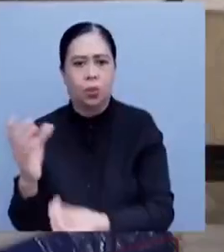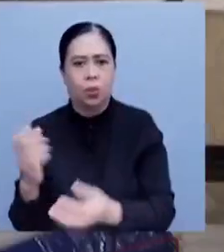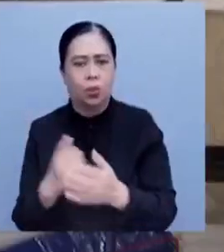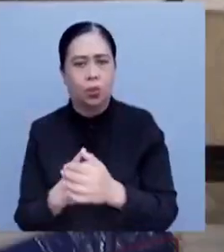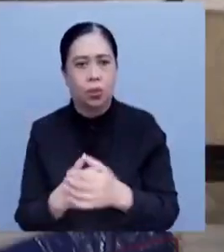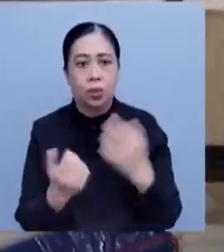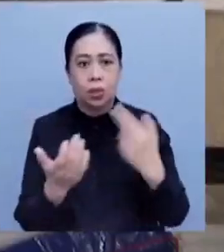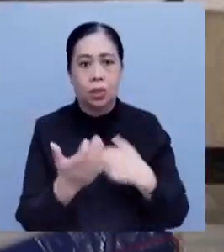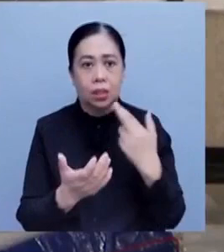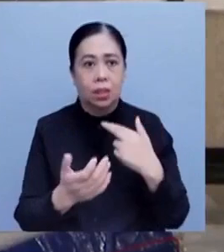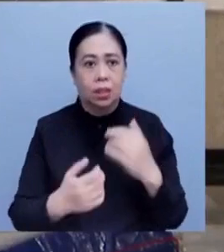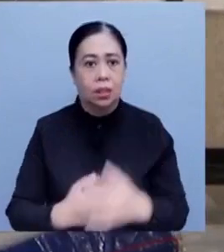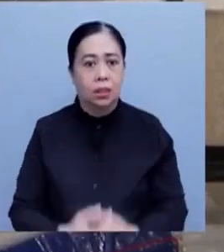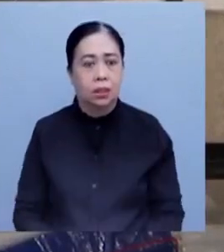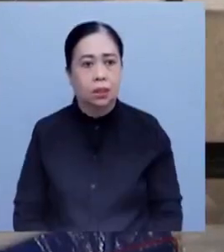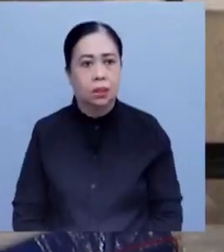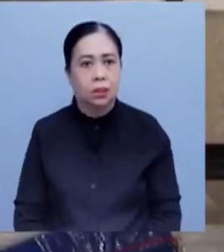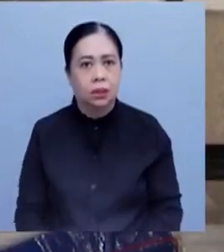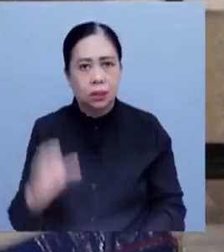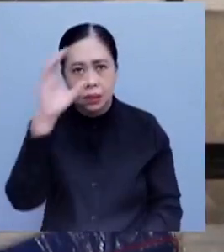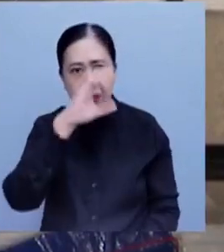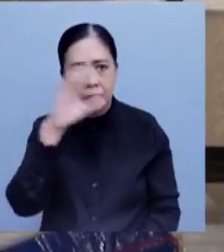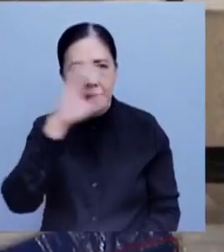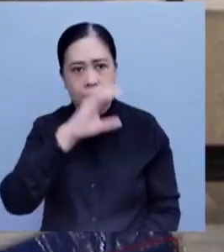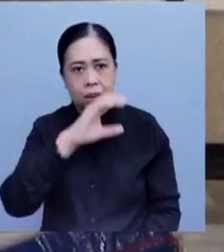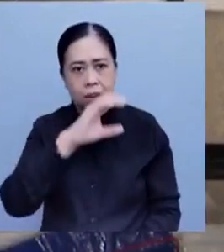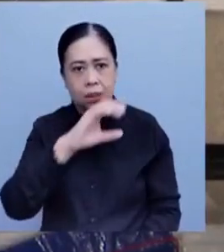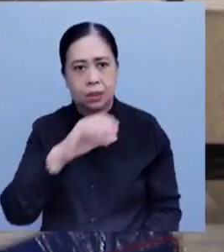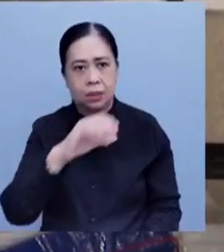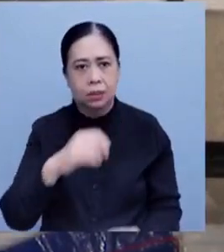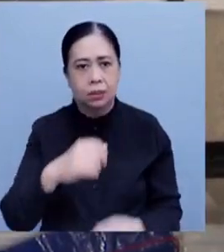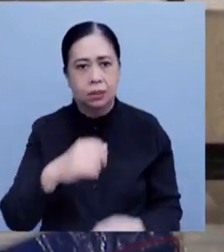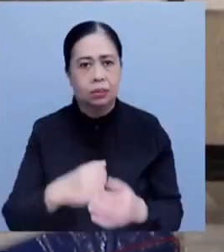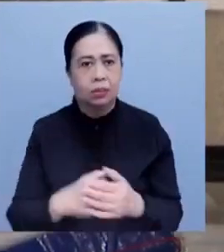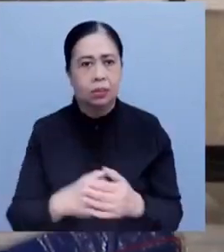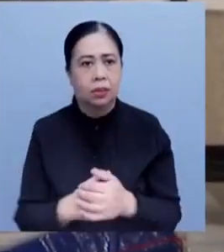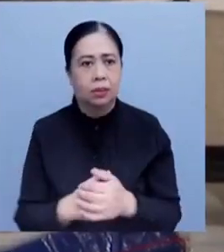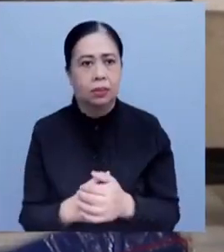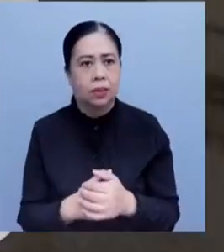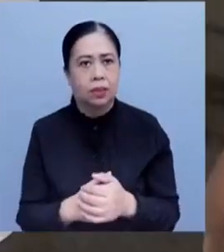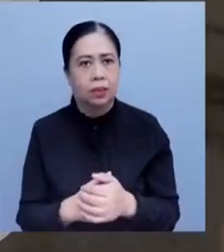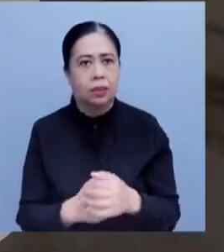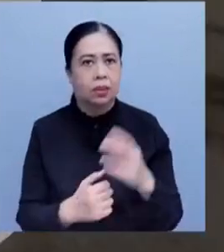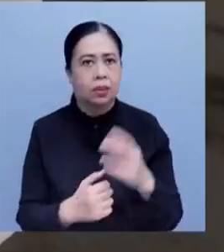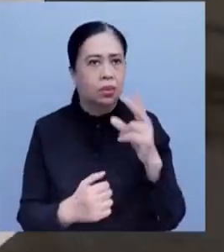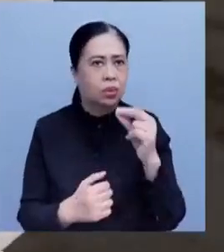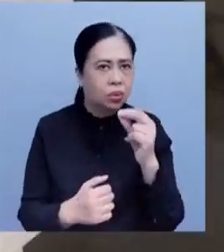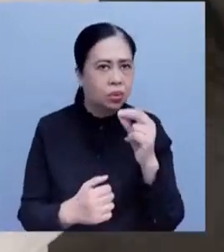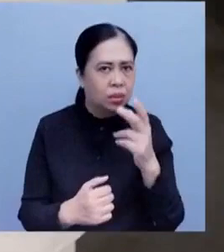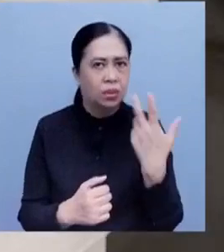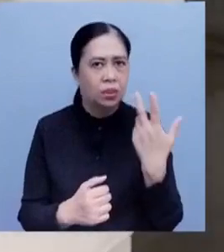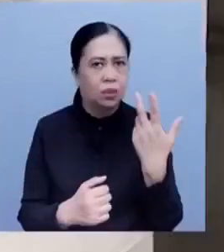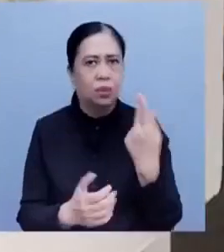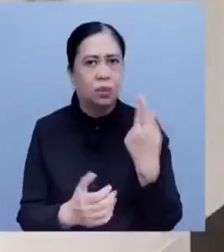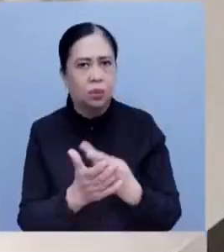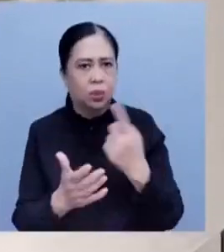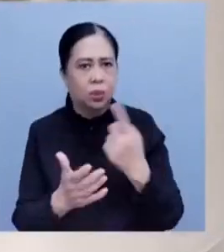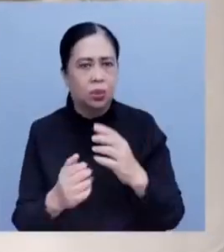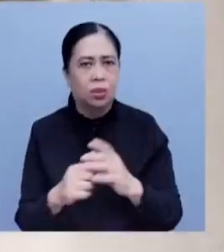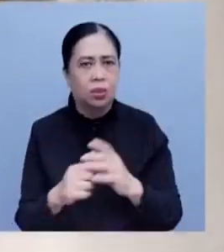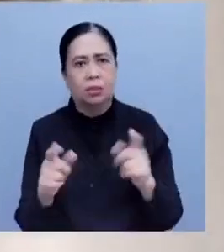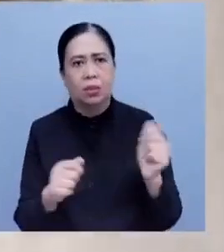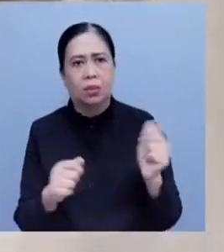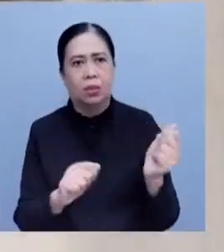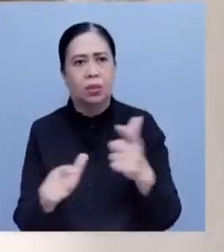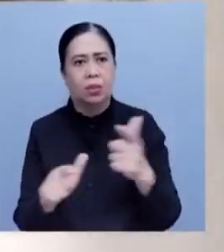lang, naghahanap po kami ng mga 30 man lang mahigit. Eh kaso puro na mga matataas